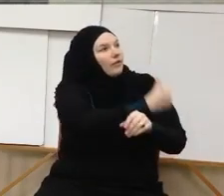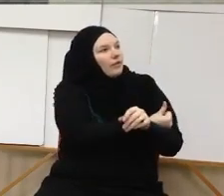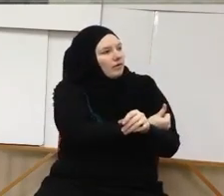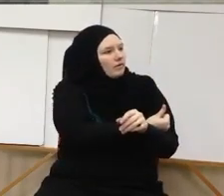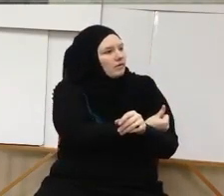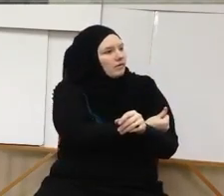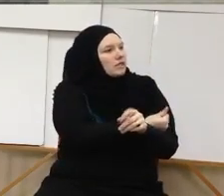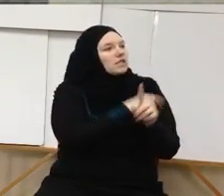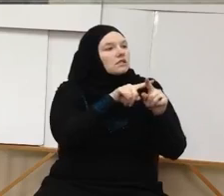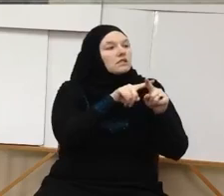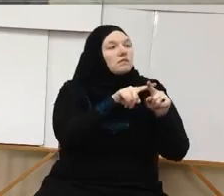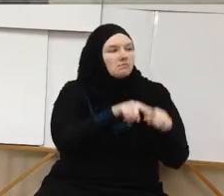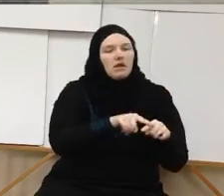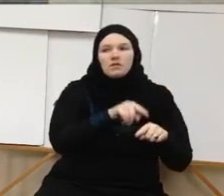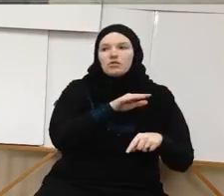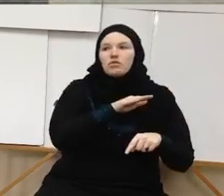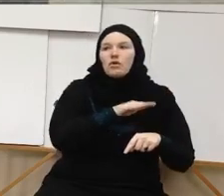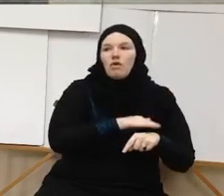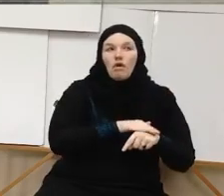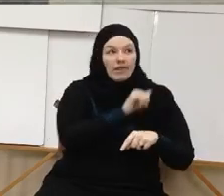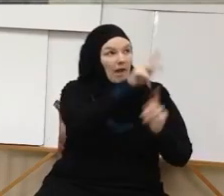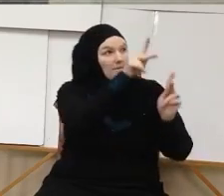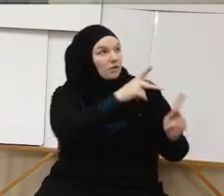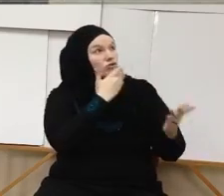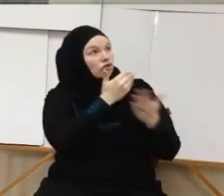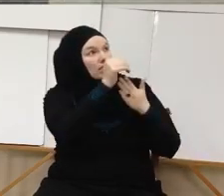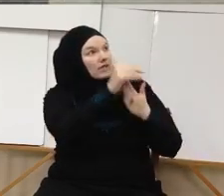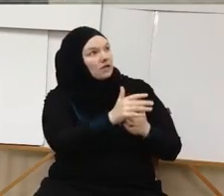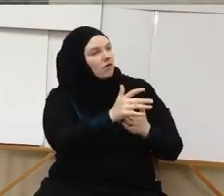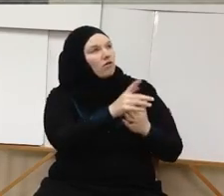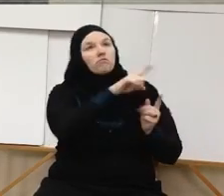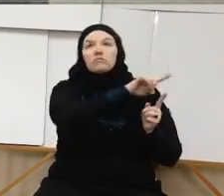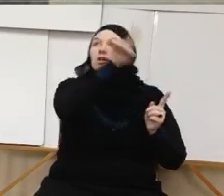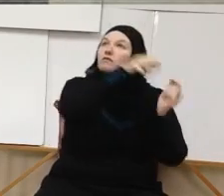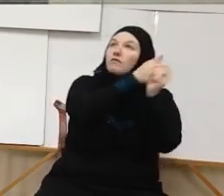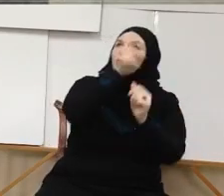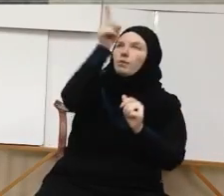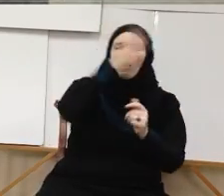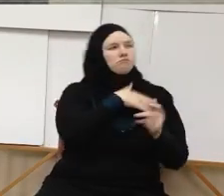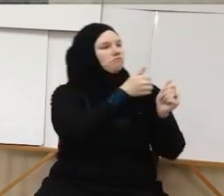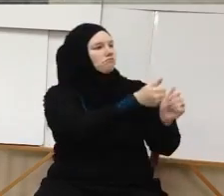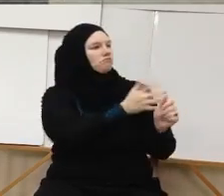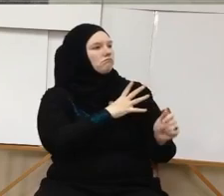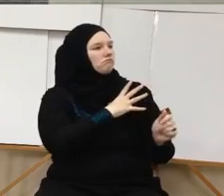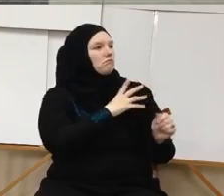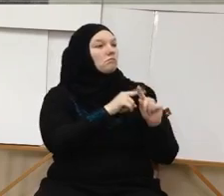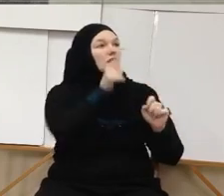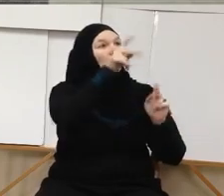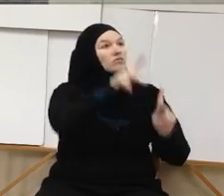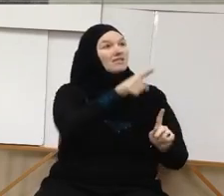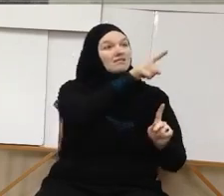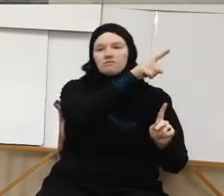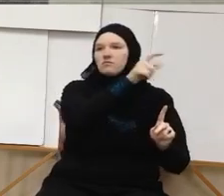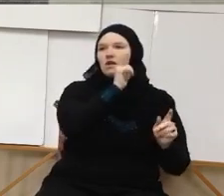conditioned upon their obedience to Allah subhanahu wa ta'ala. And that is manifested in the statement of the